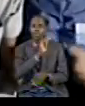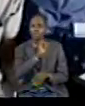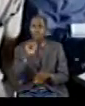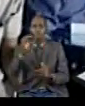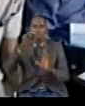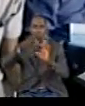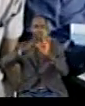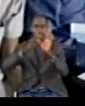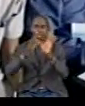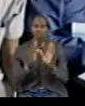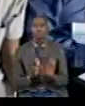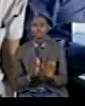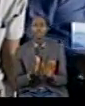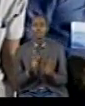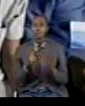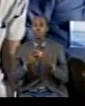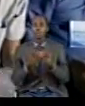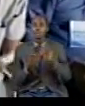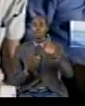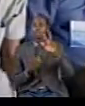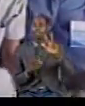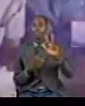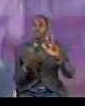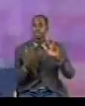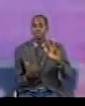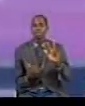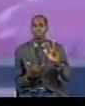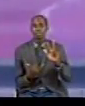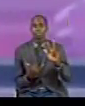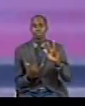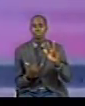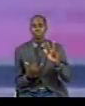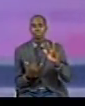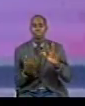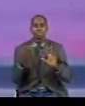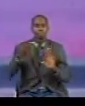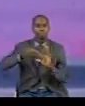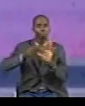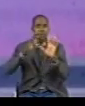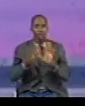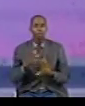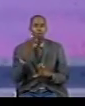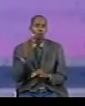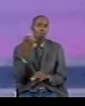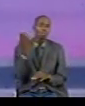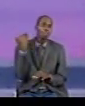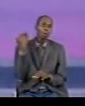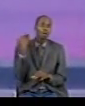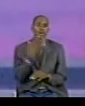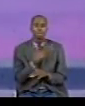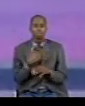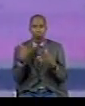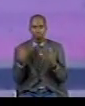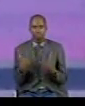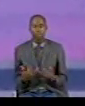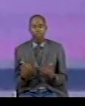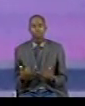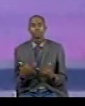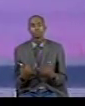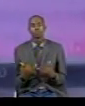Number three now, the partakers of past and present redemption.